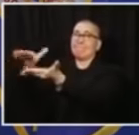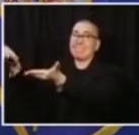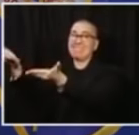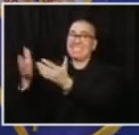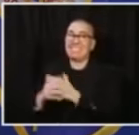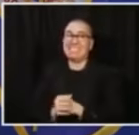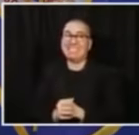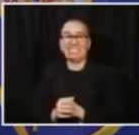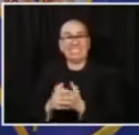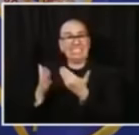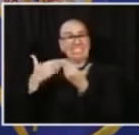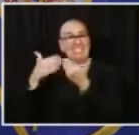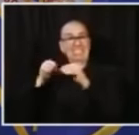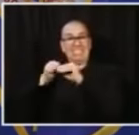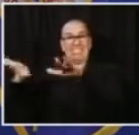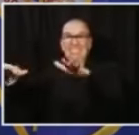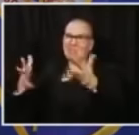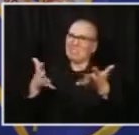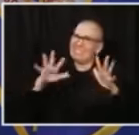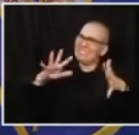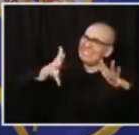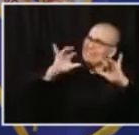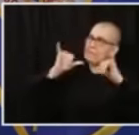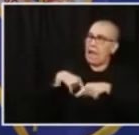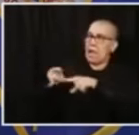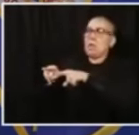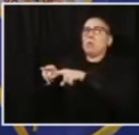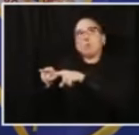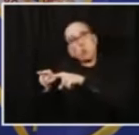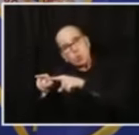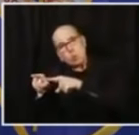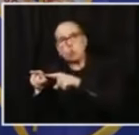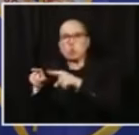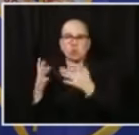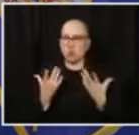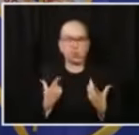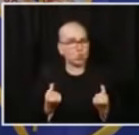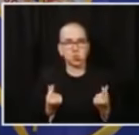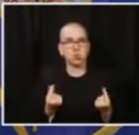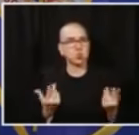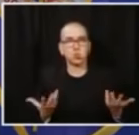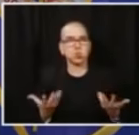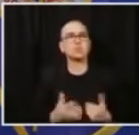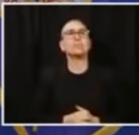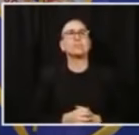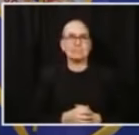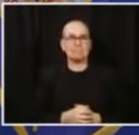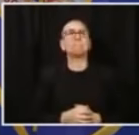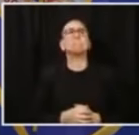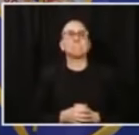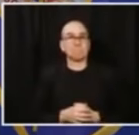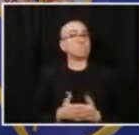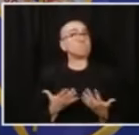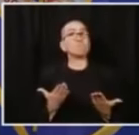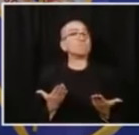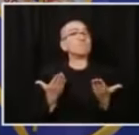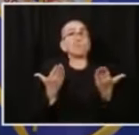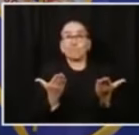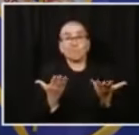COVID. So what we did was we suggested, or the group suggested, that